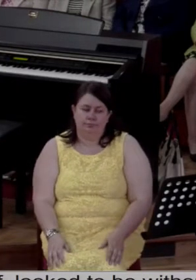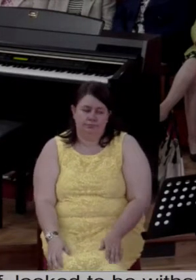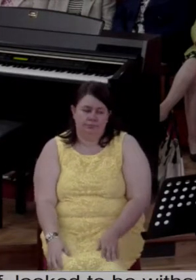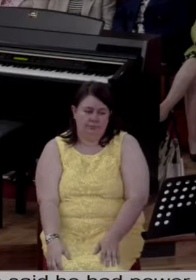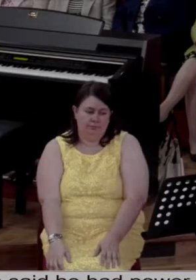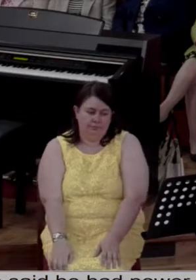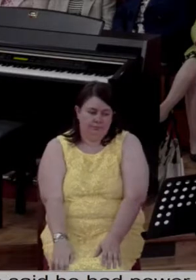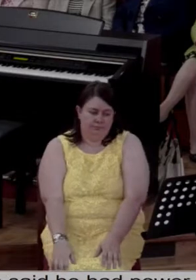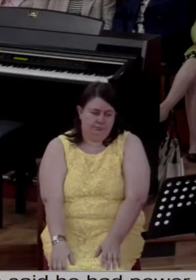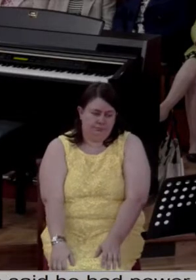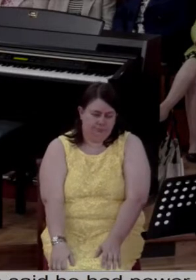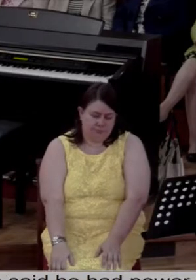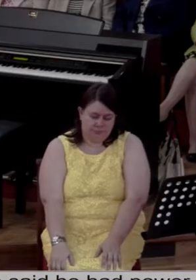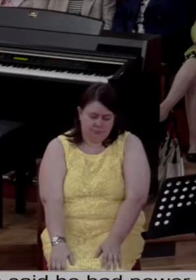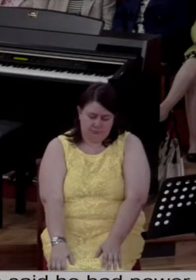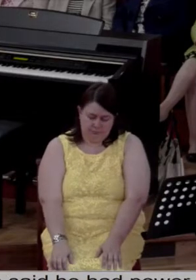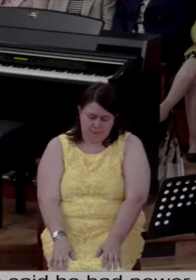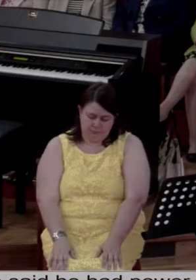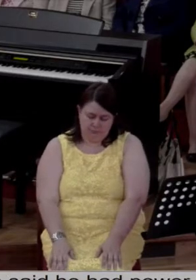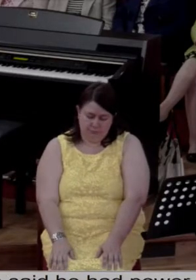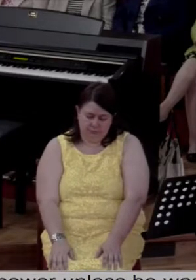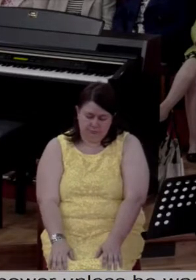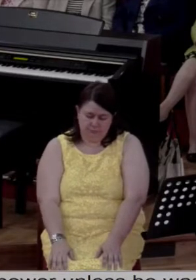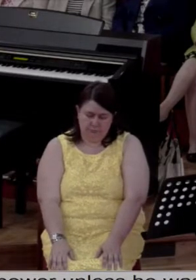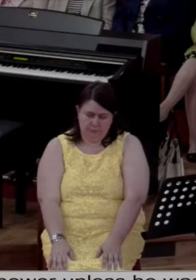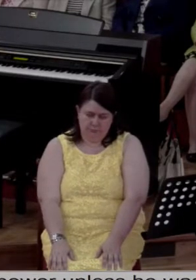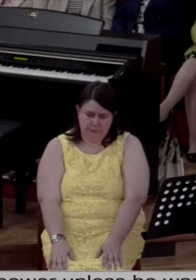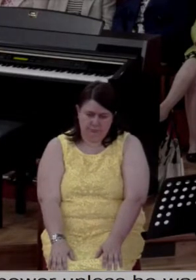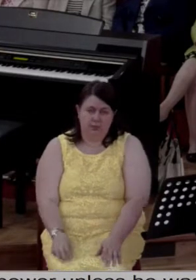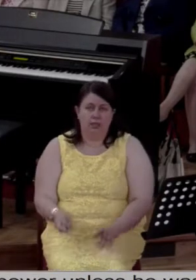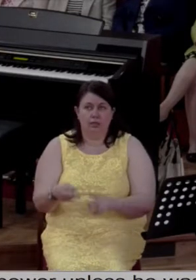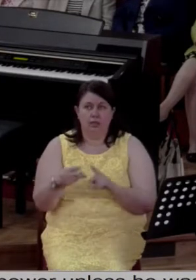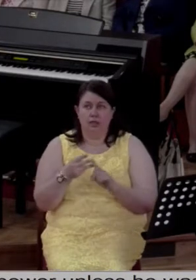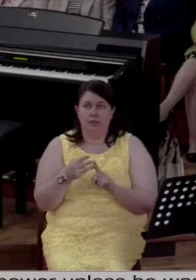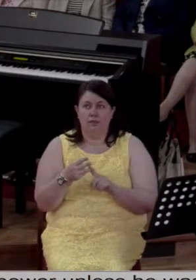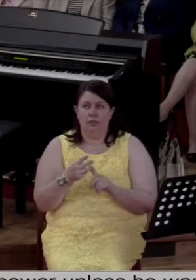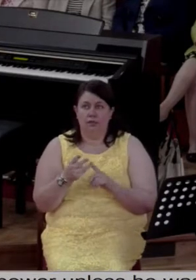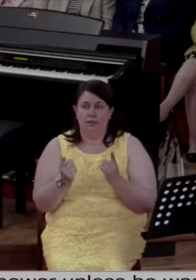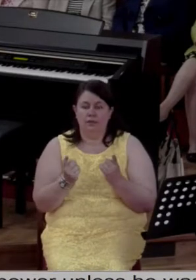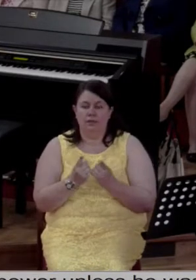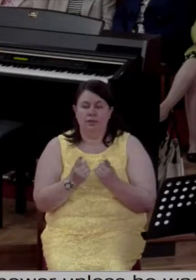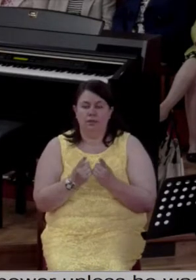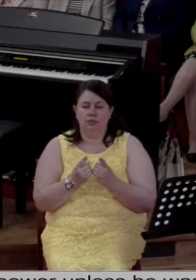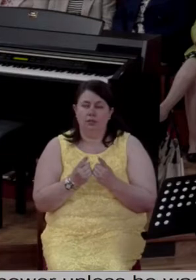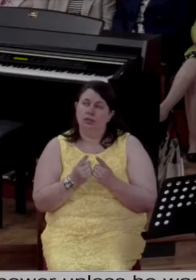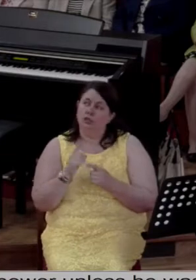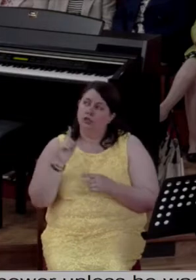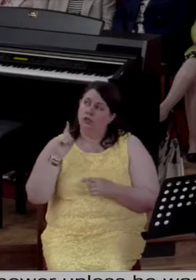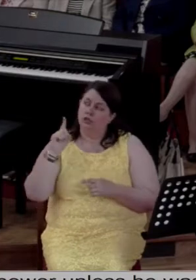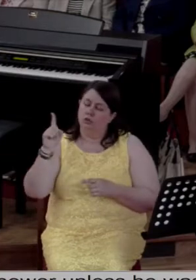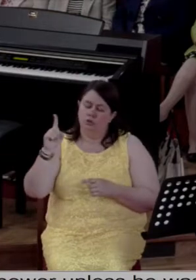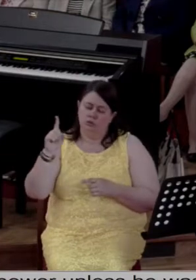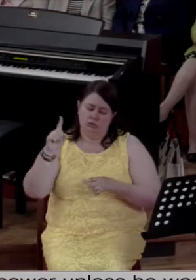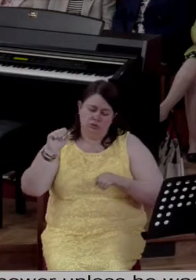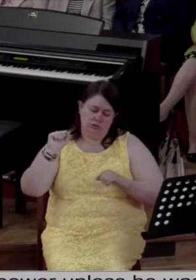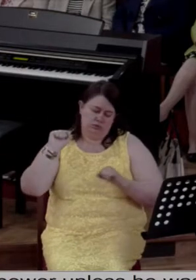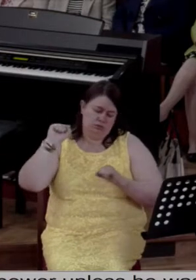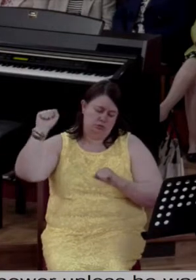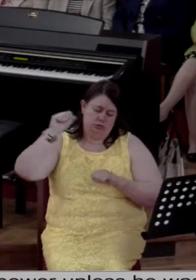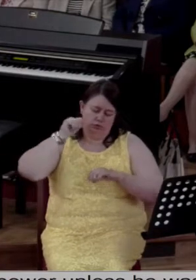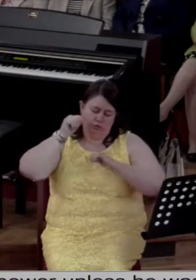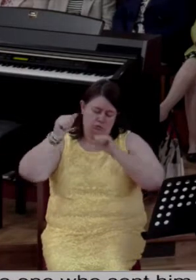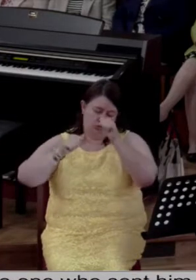impossible. And then in that phrase, the third thing is, "Yours is the glory."